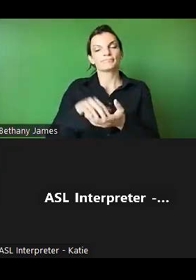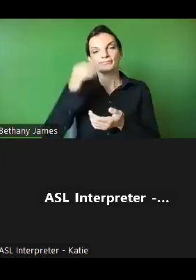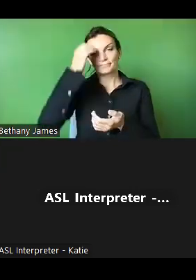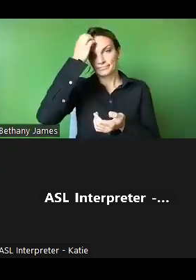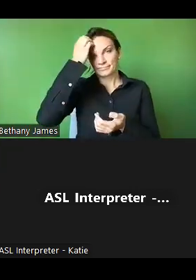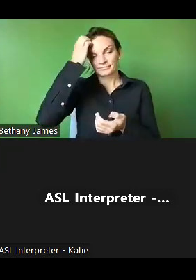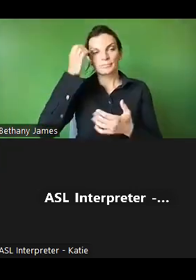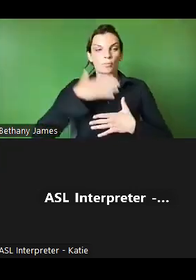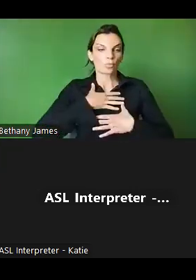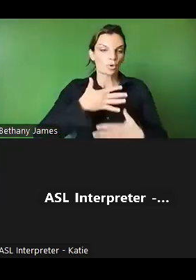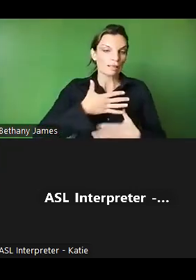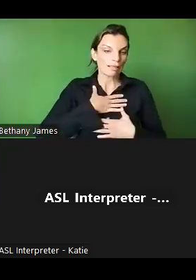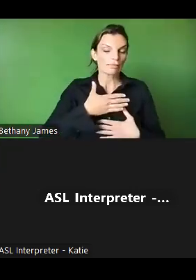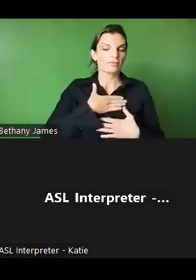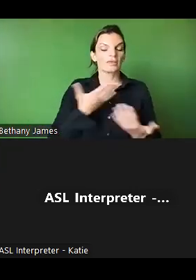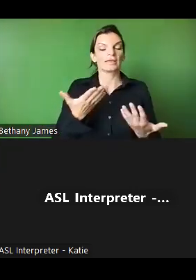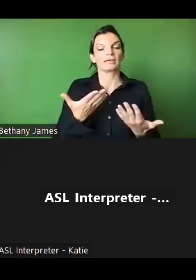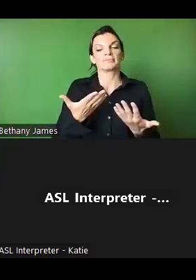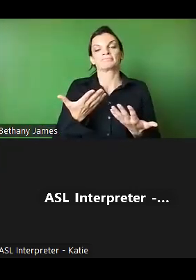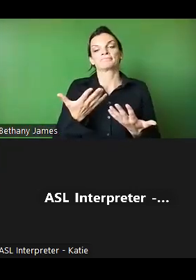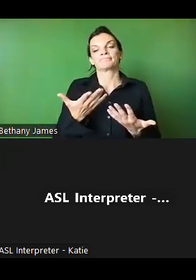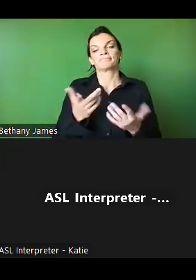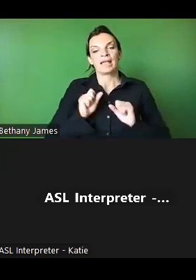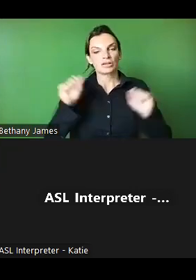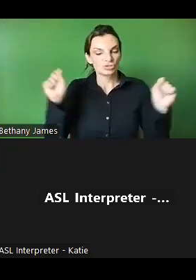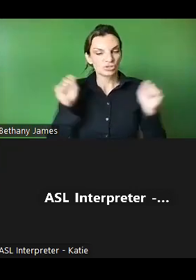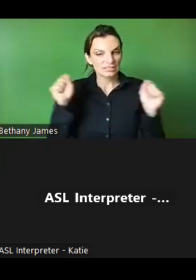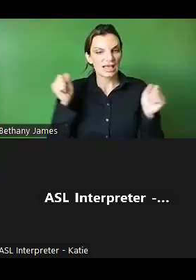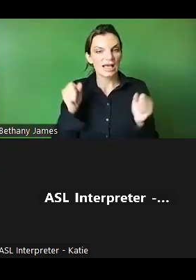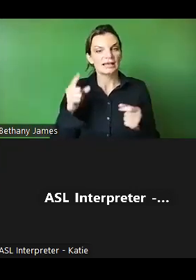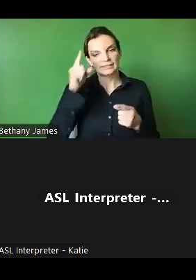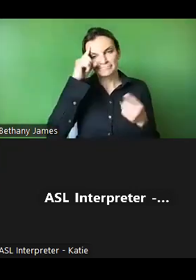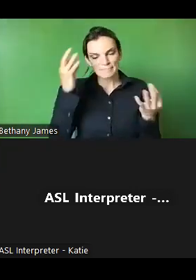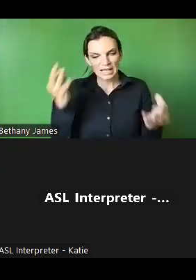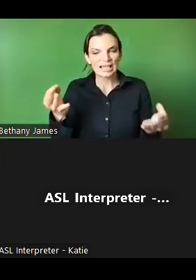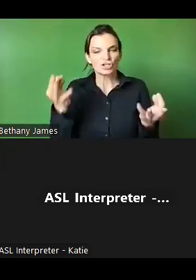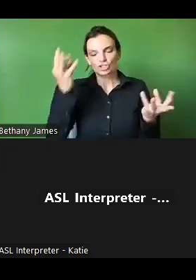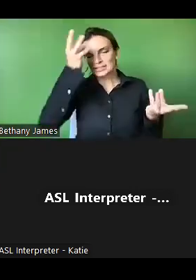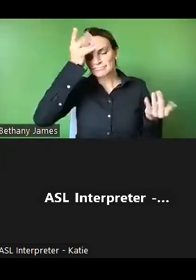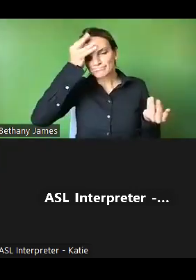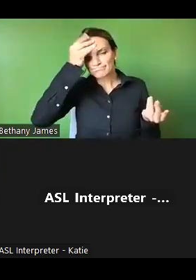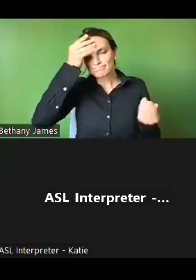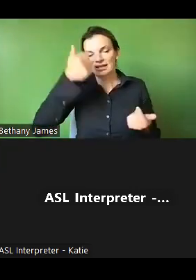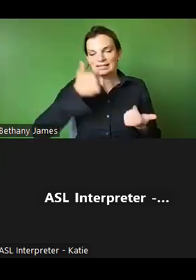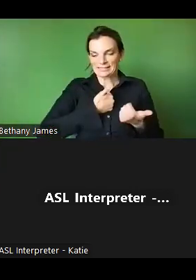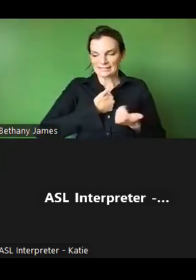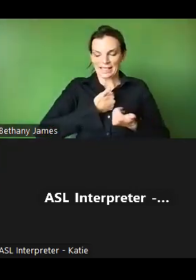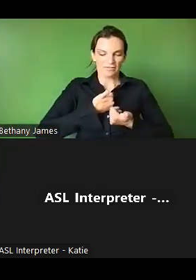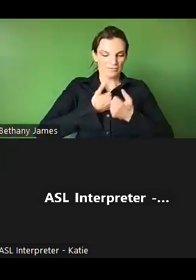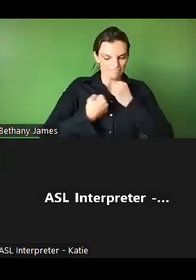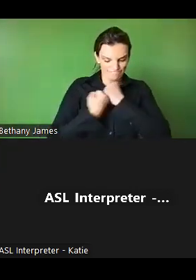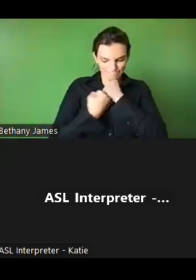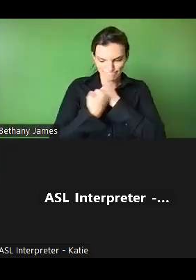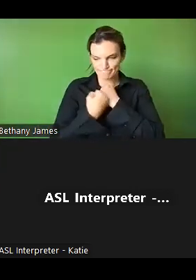say, breathing, exercise, meditation, self-talk, some of these things to